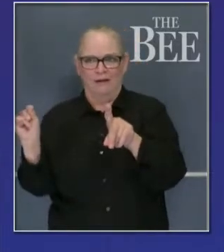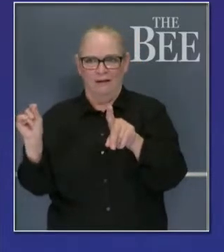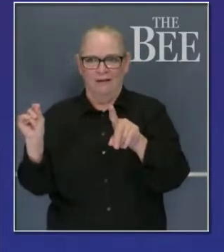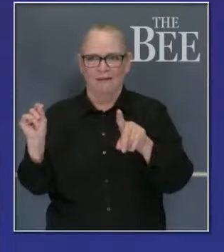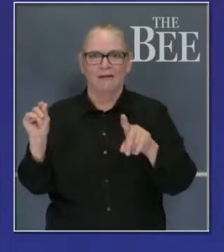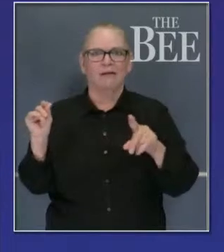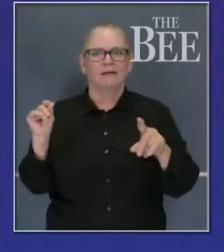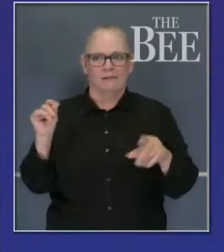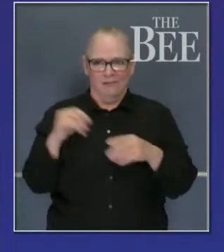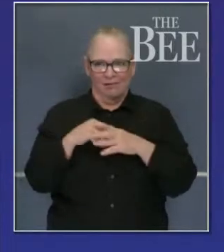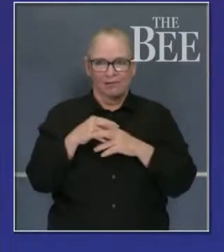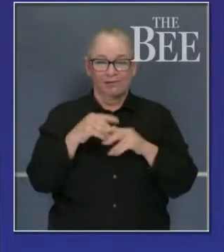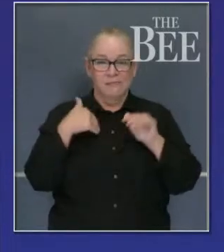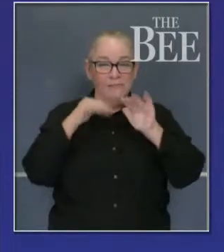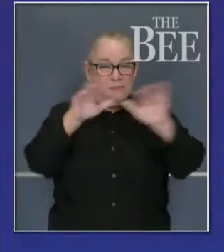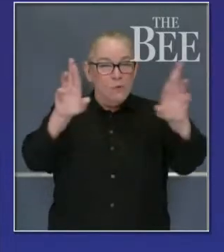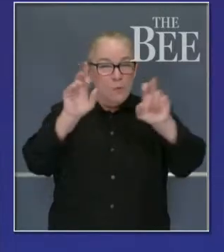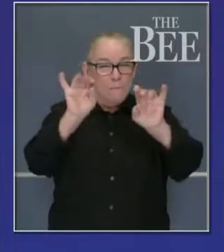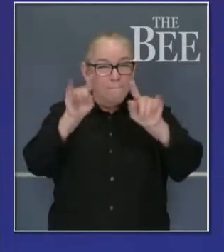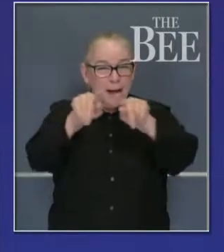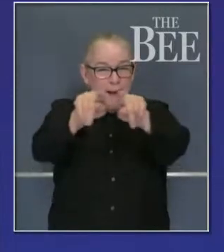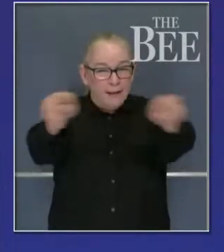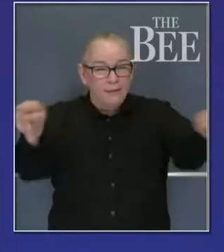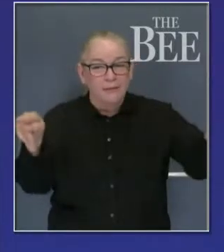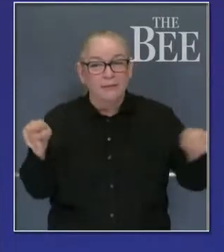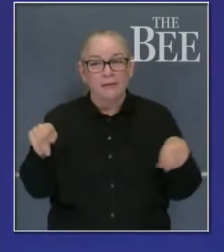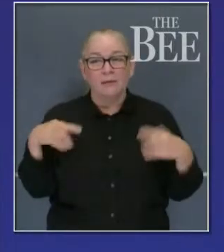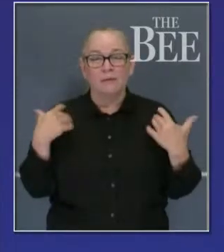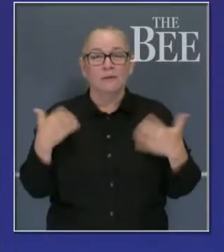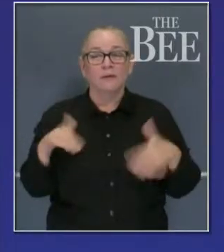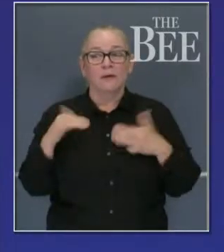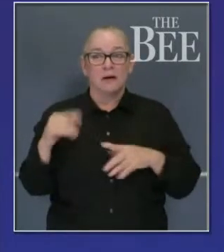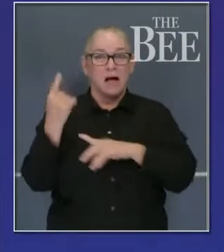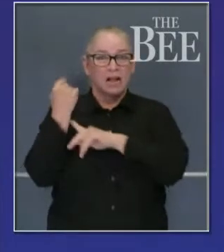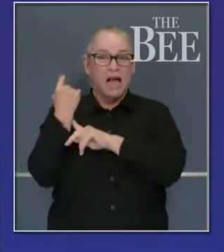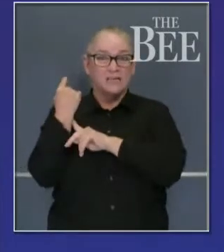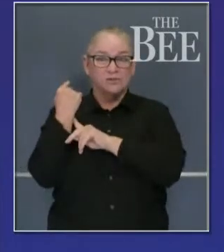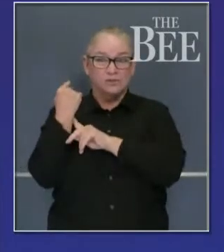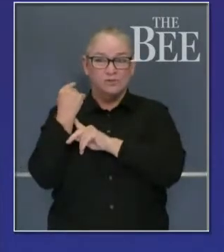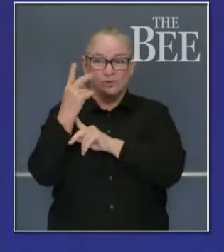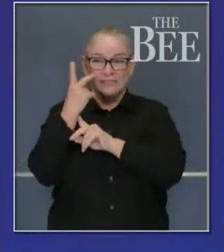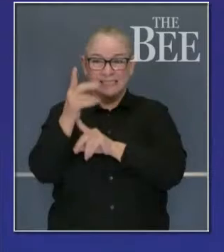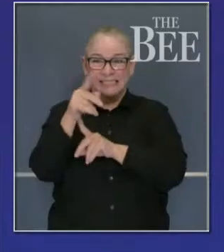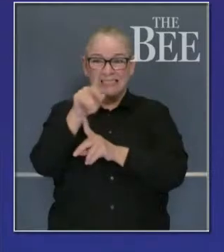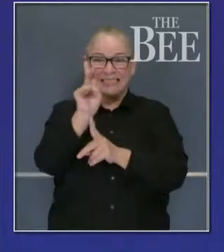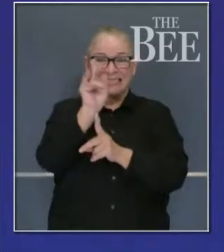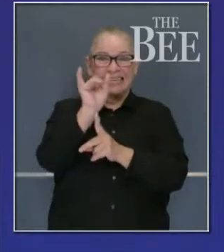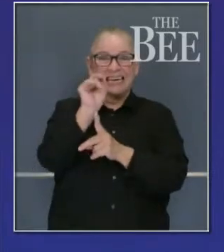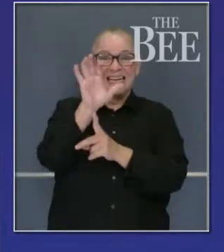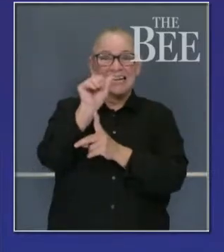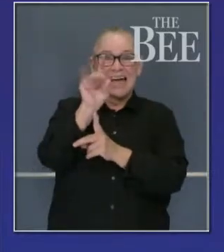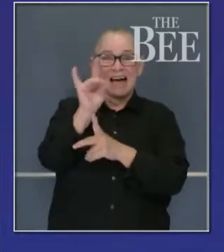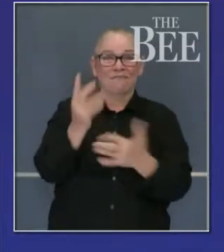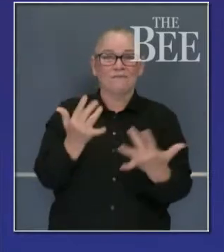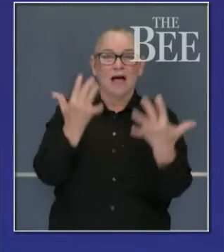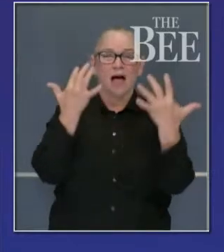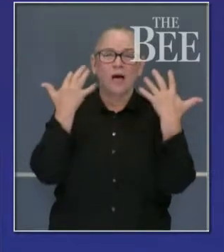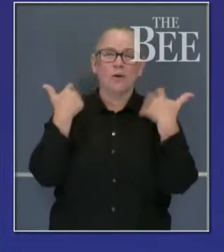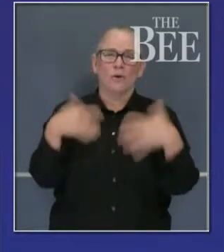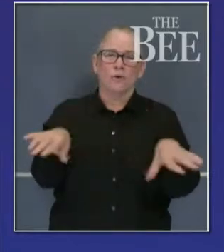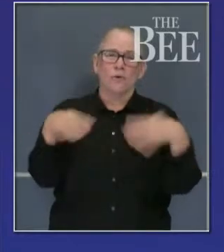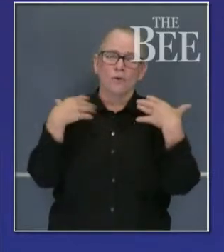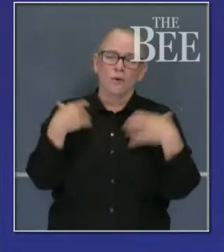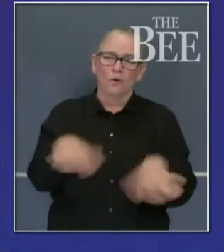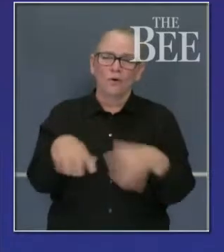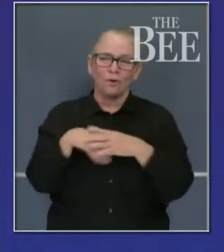I reminded people after a very tough wildfire season last year, the Kincaid fire in particular in Northern California, as stressful